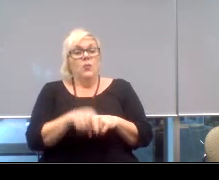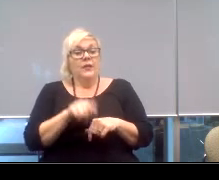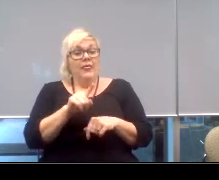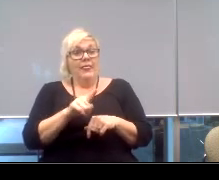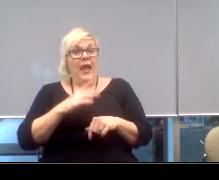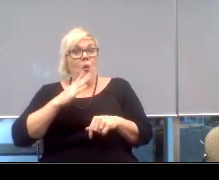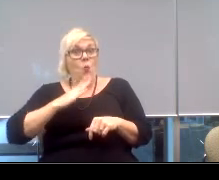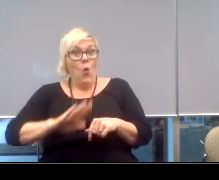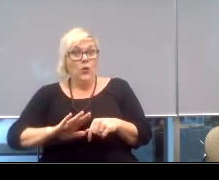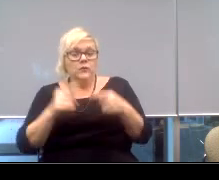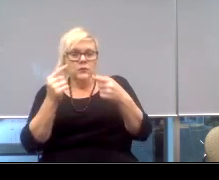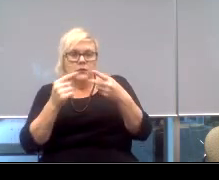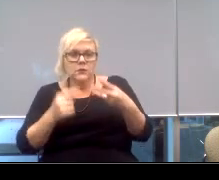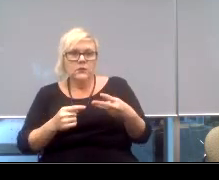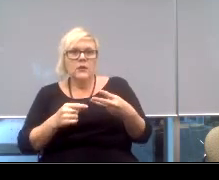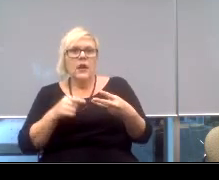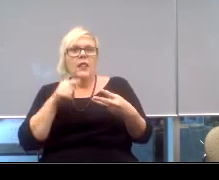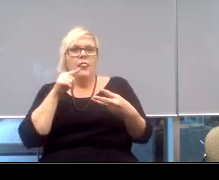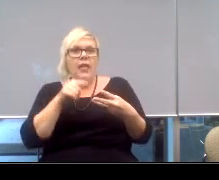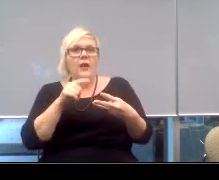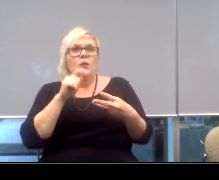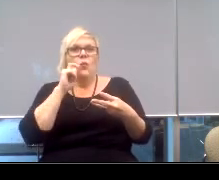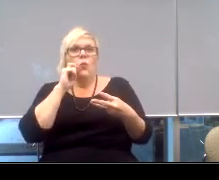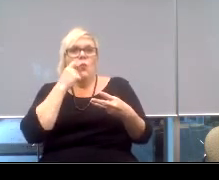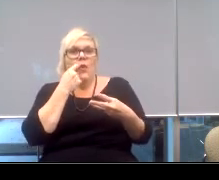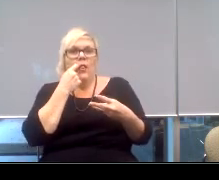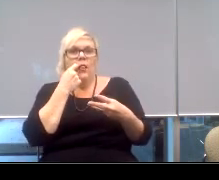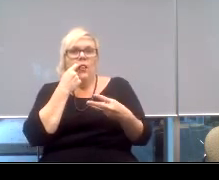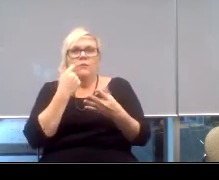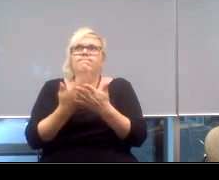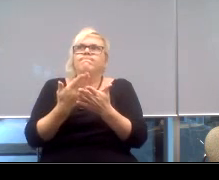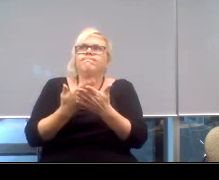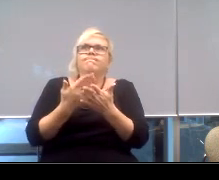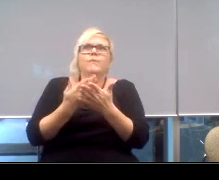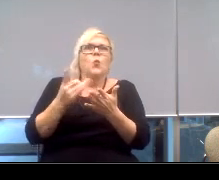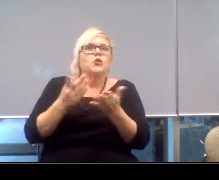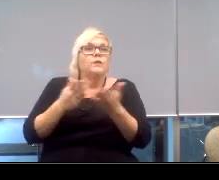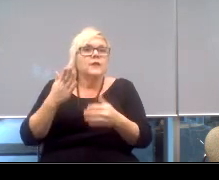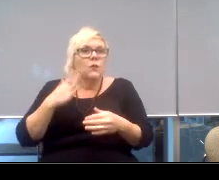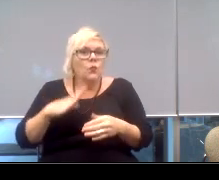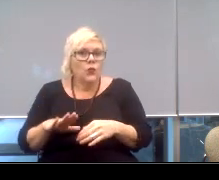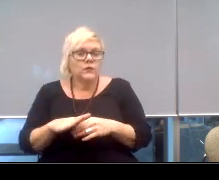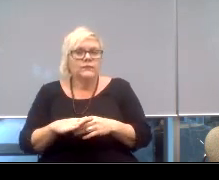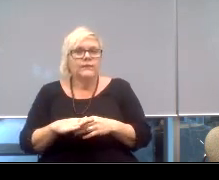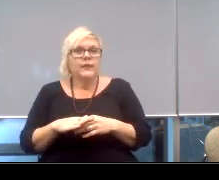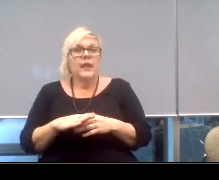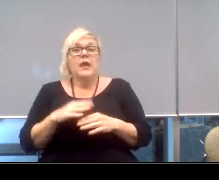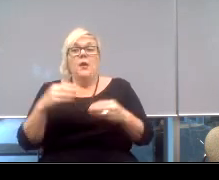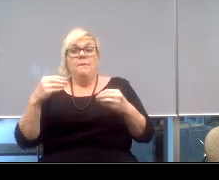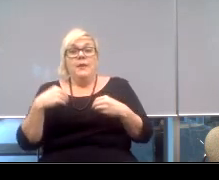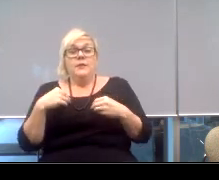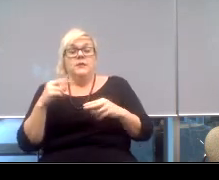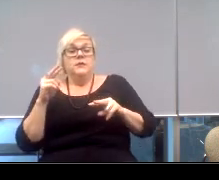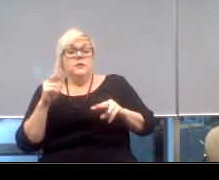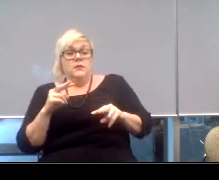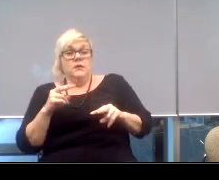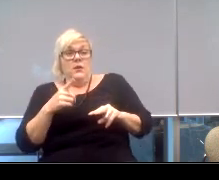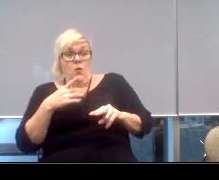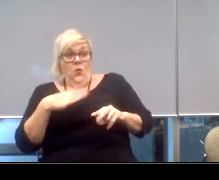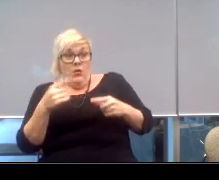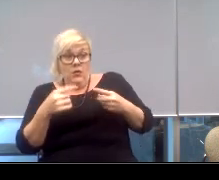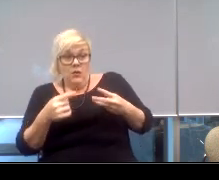services. This will happen when we have well-informed consumers, participants. To respond to that demand, current supply needs to grow